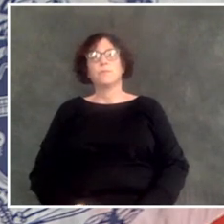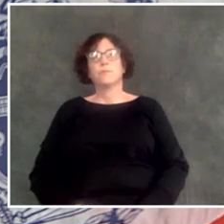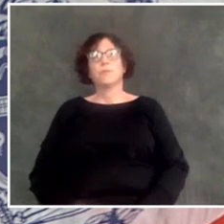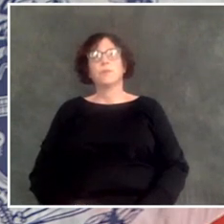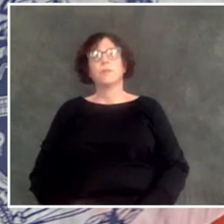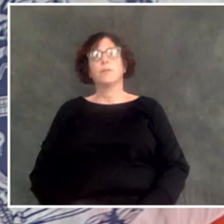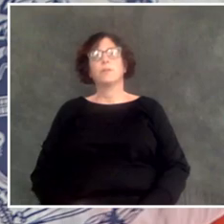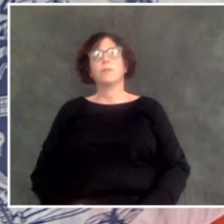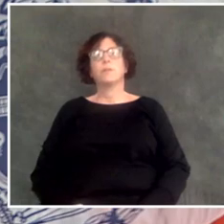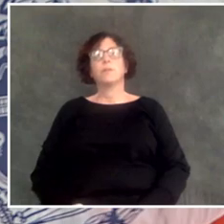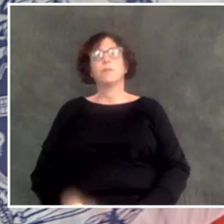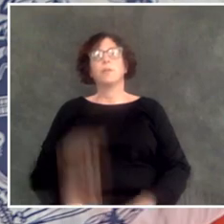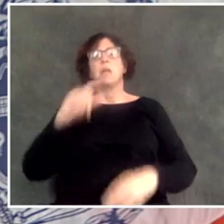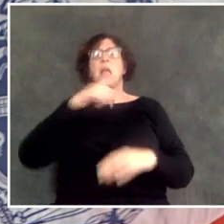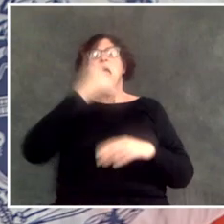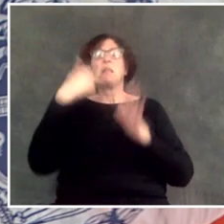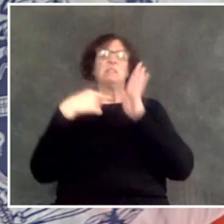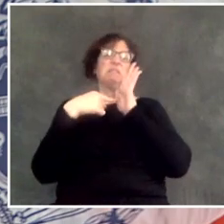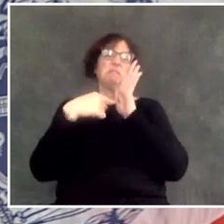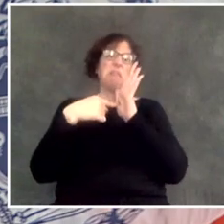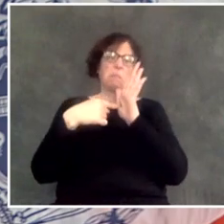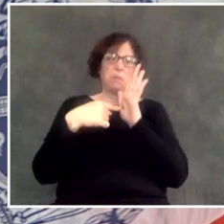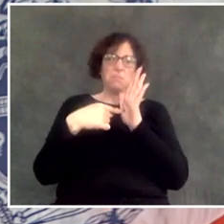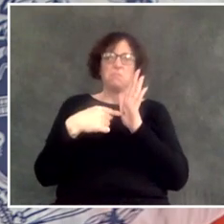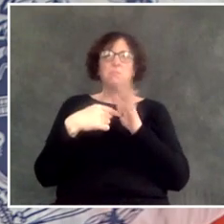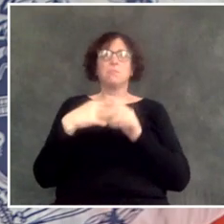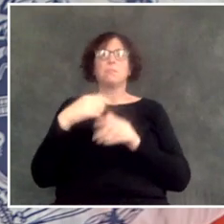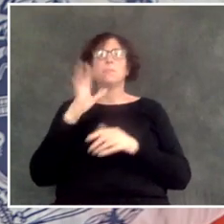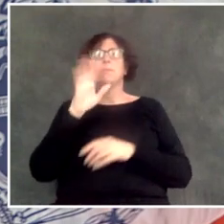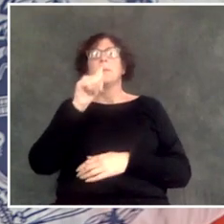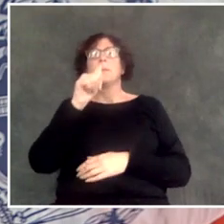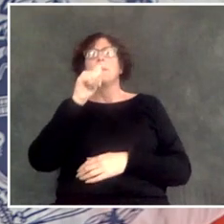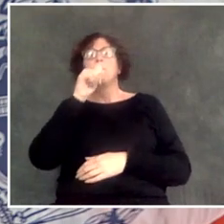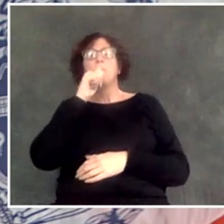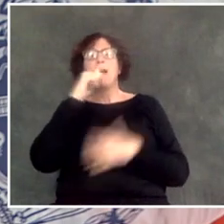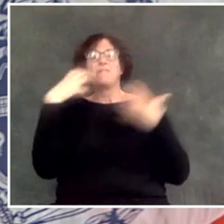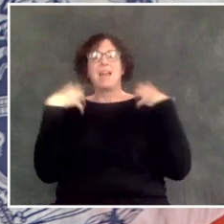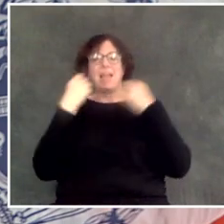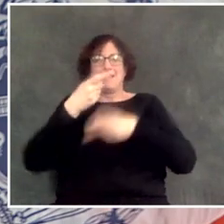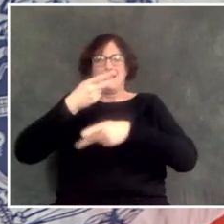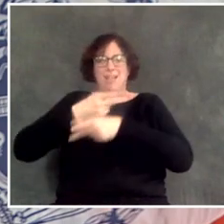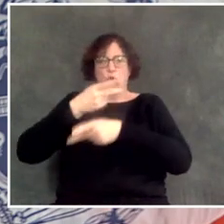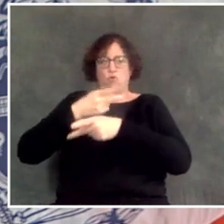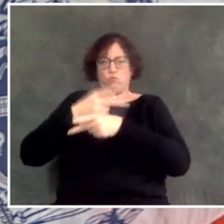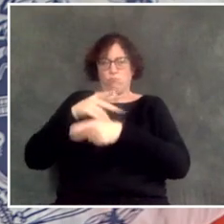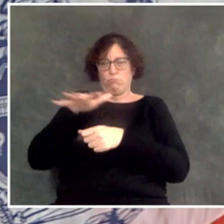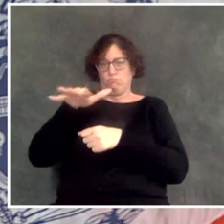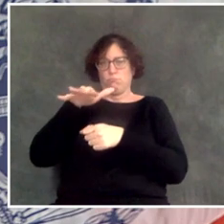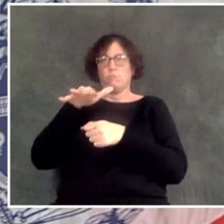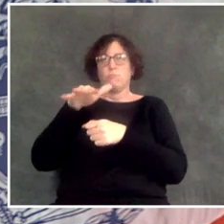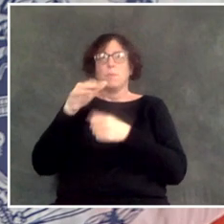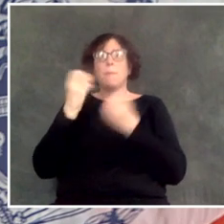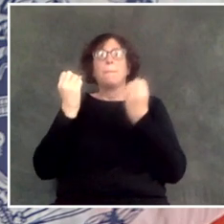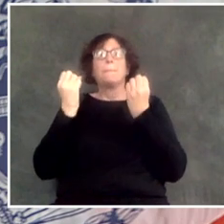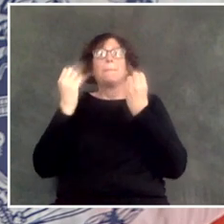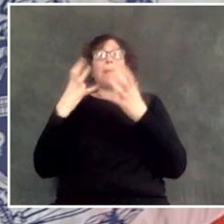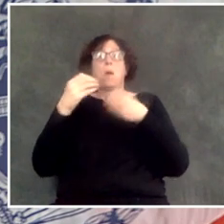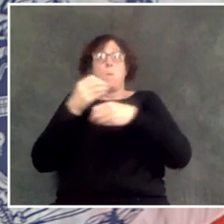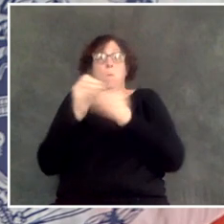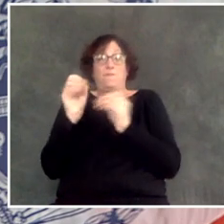Obviously, there's elements of the private healthcare sector that are dormant now. Either entirely